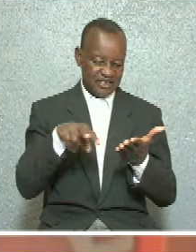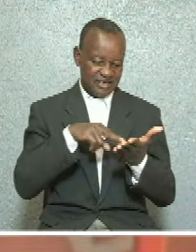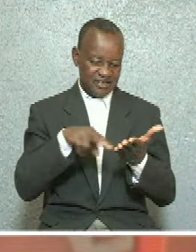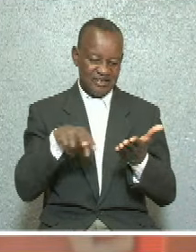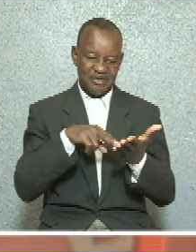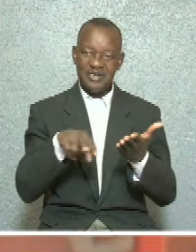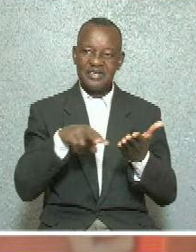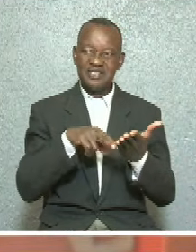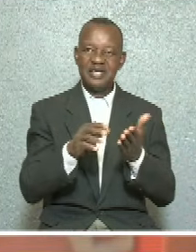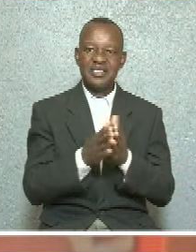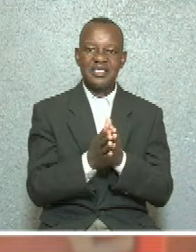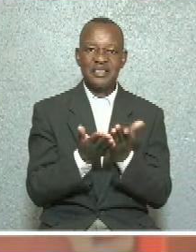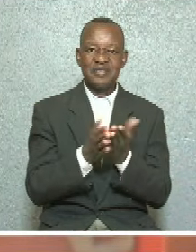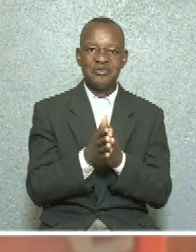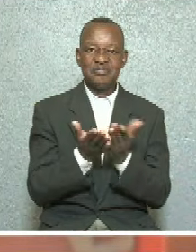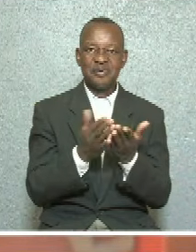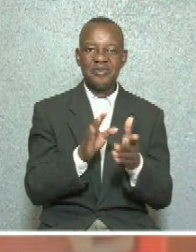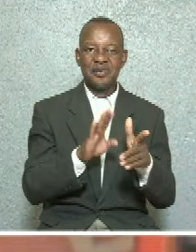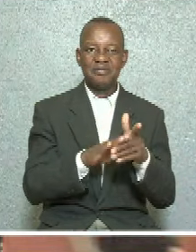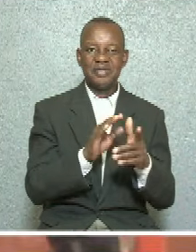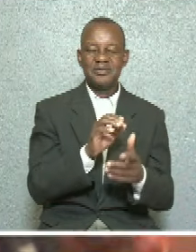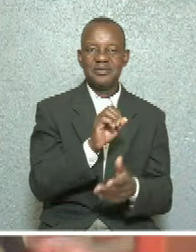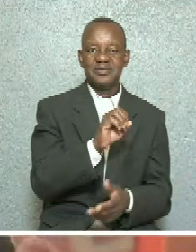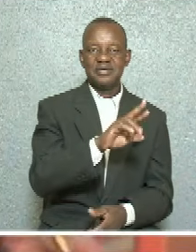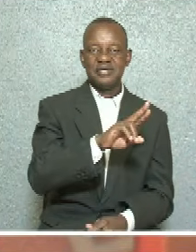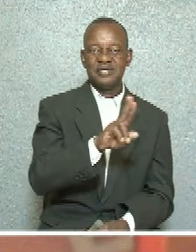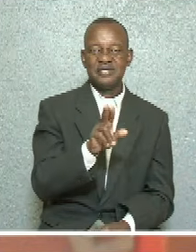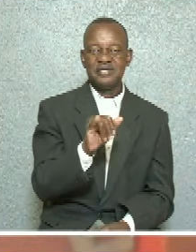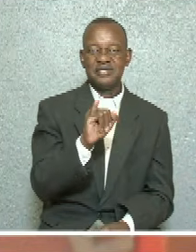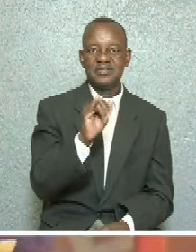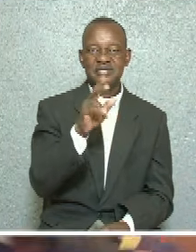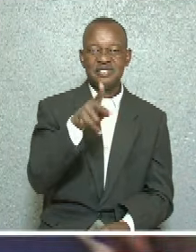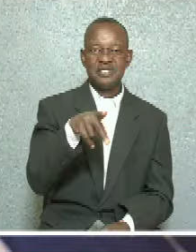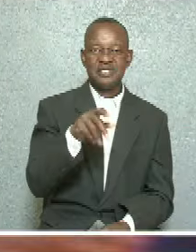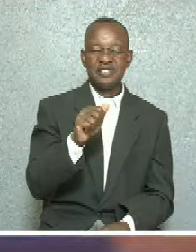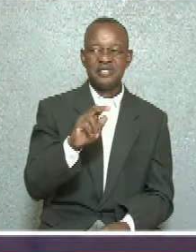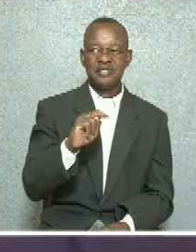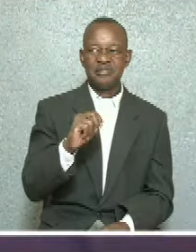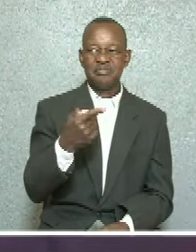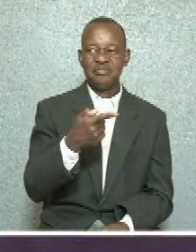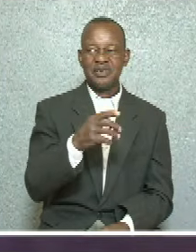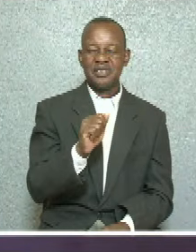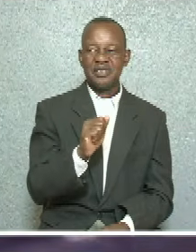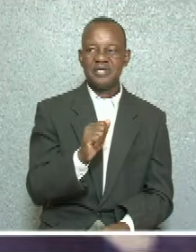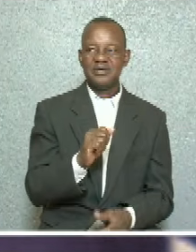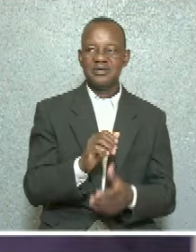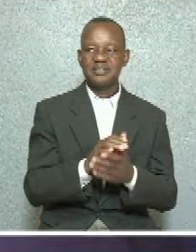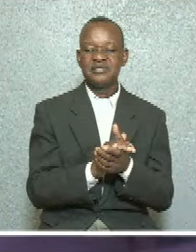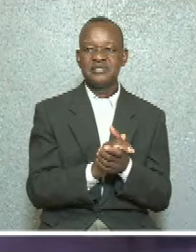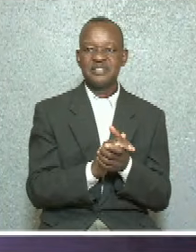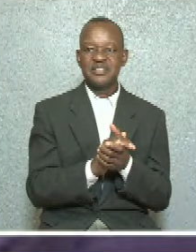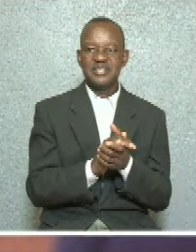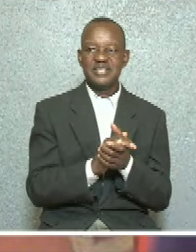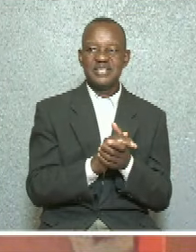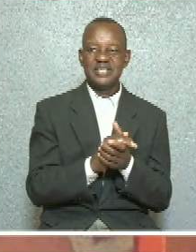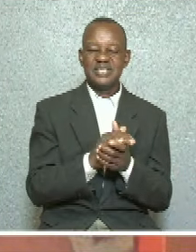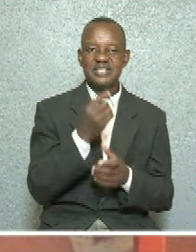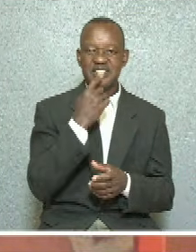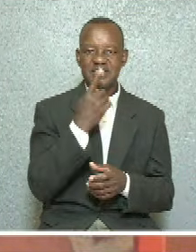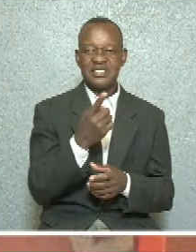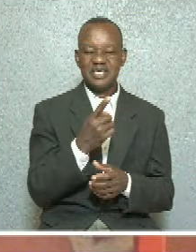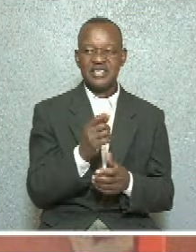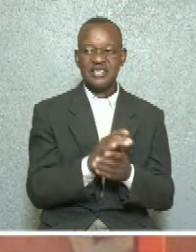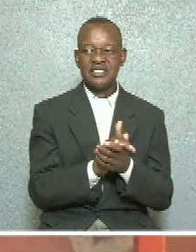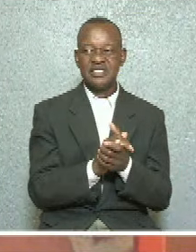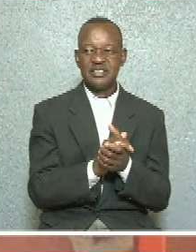what the country looked like at the time when he was going into exile. And he said that it was rather tropical